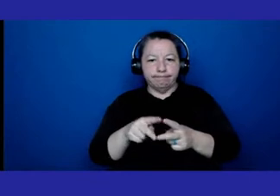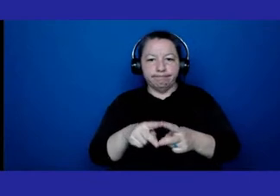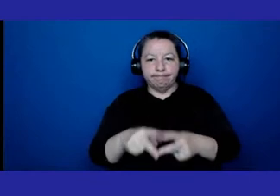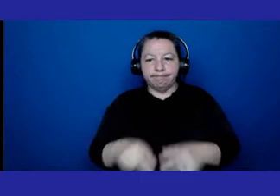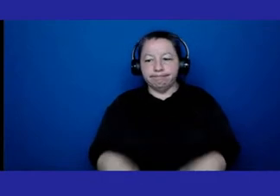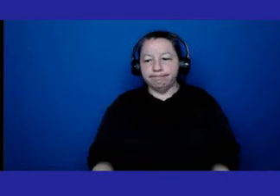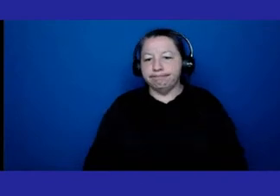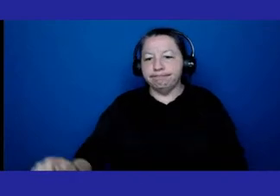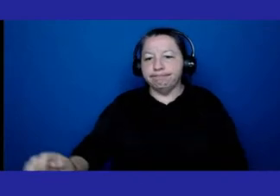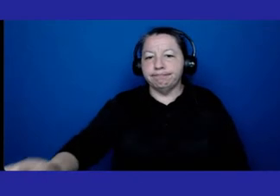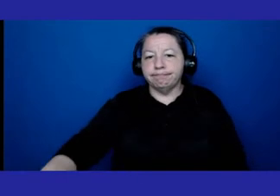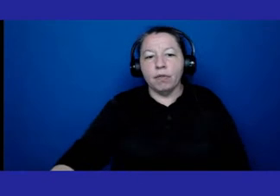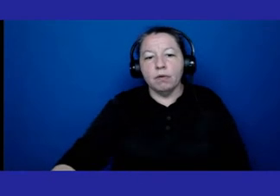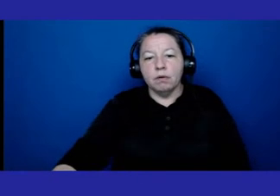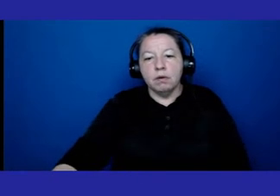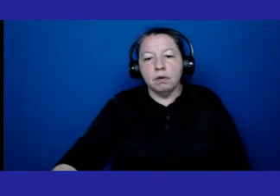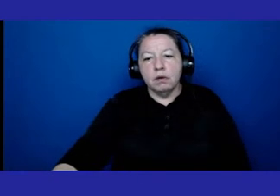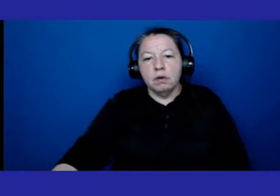please.